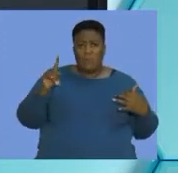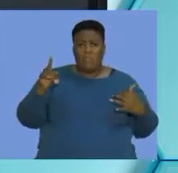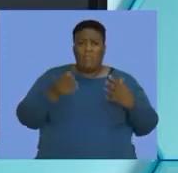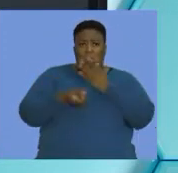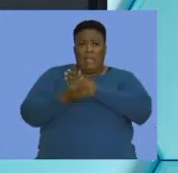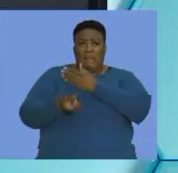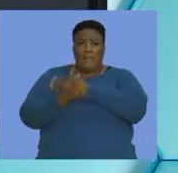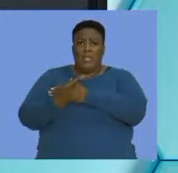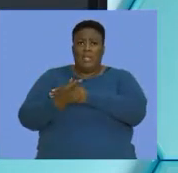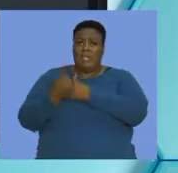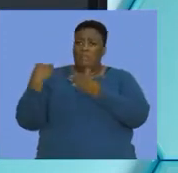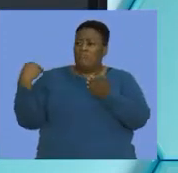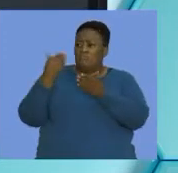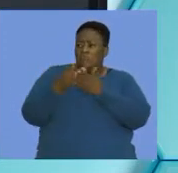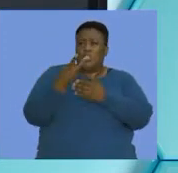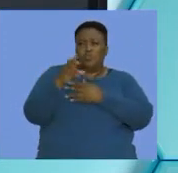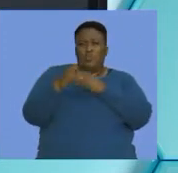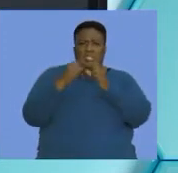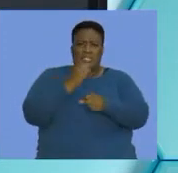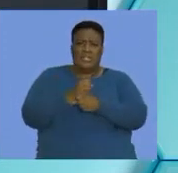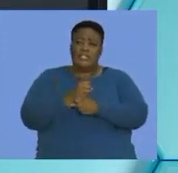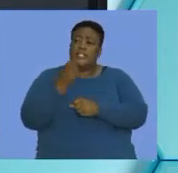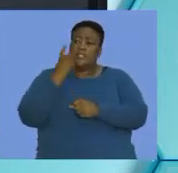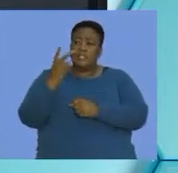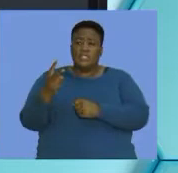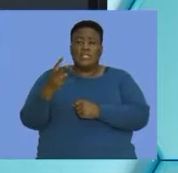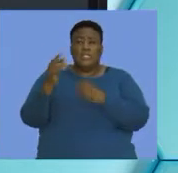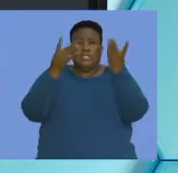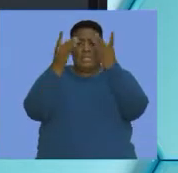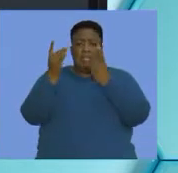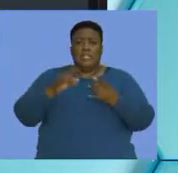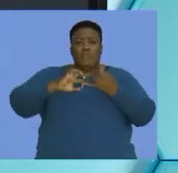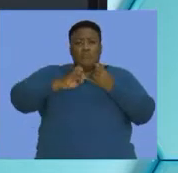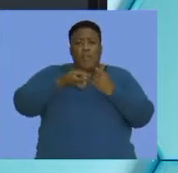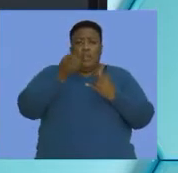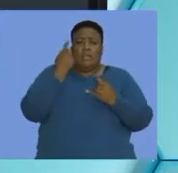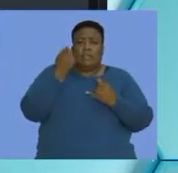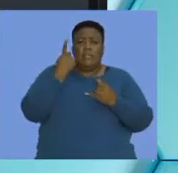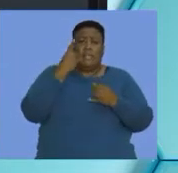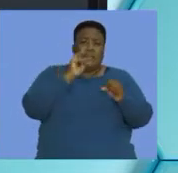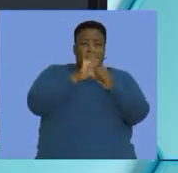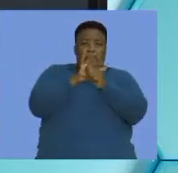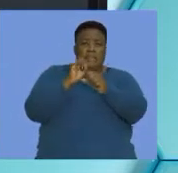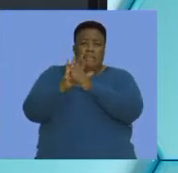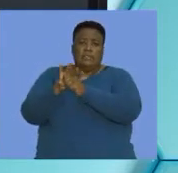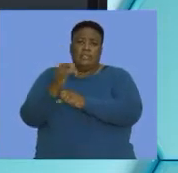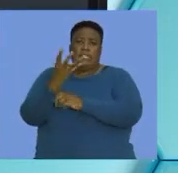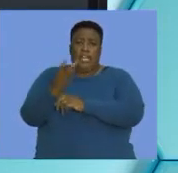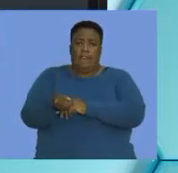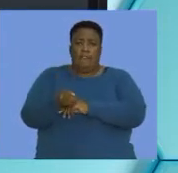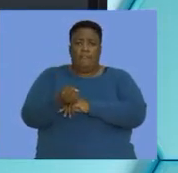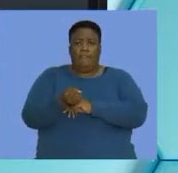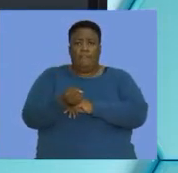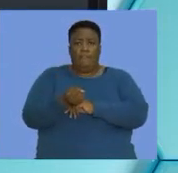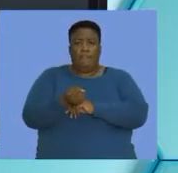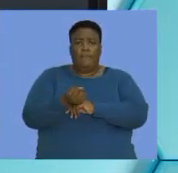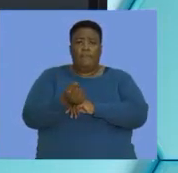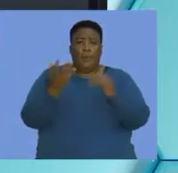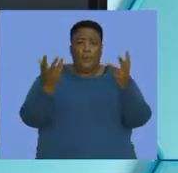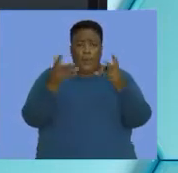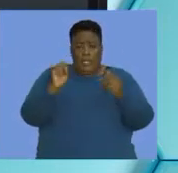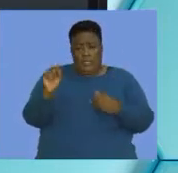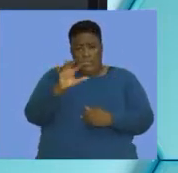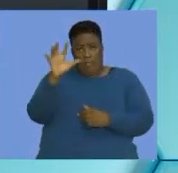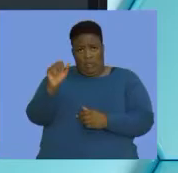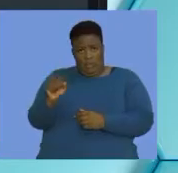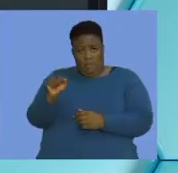the last 20 years. So let's look at these stats and let's try and understand the impact that poaching has had in South Africa